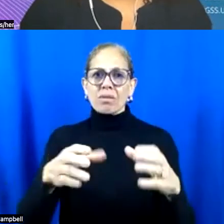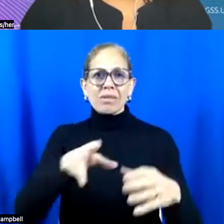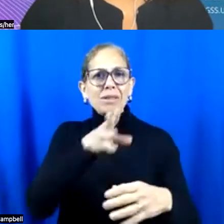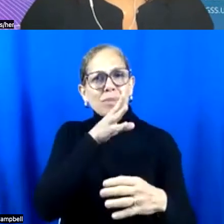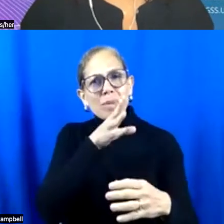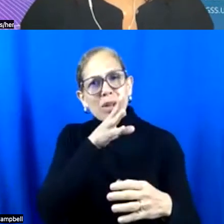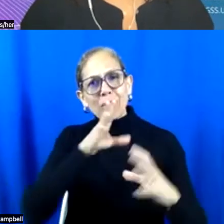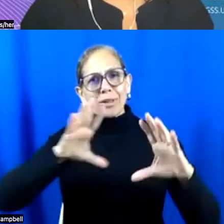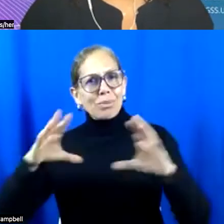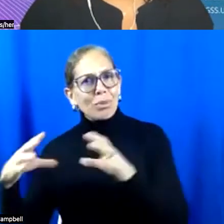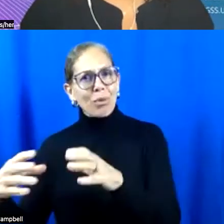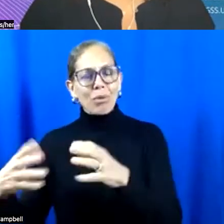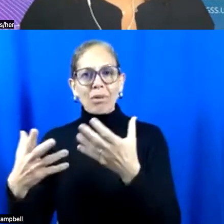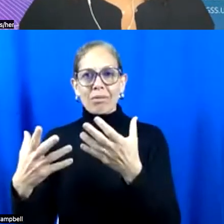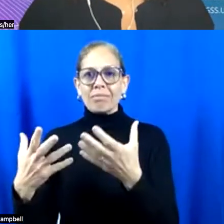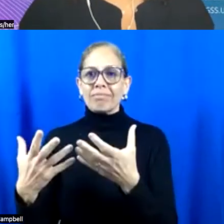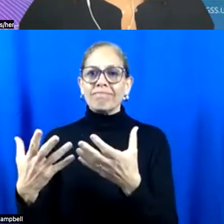bureau, Just Us